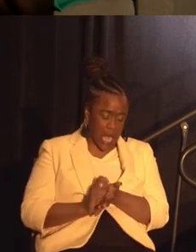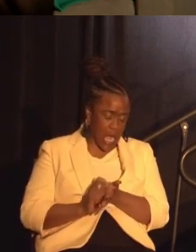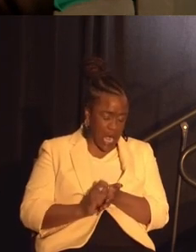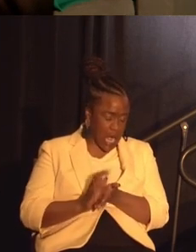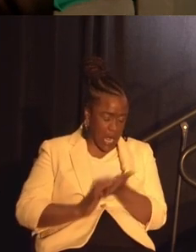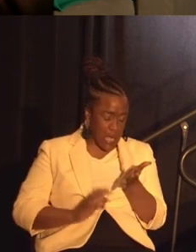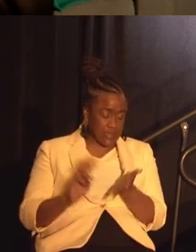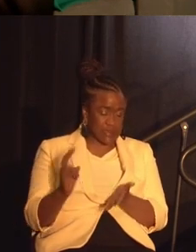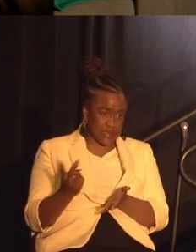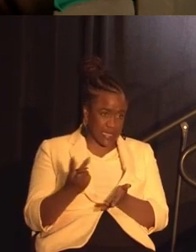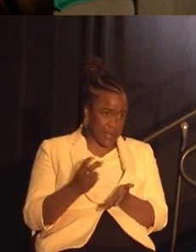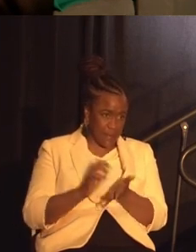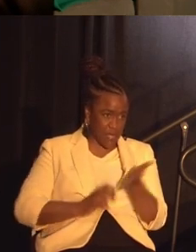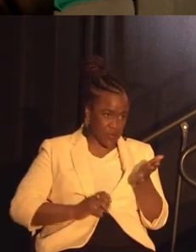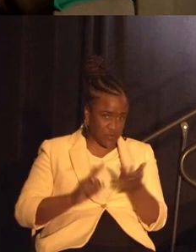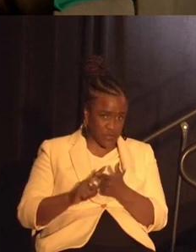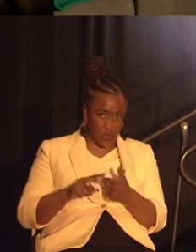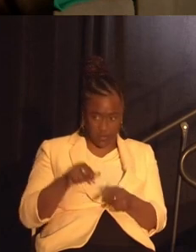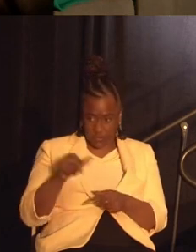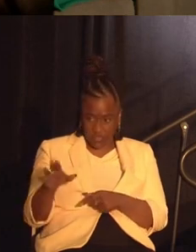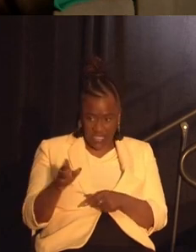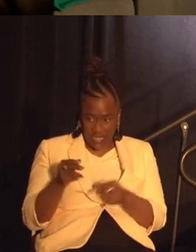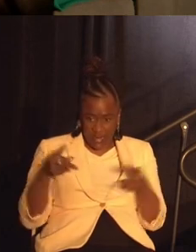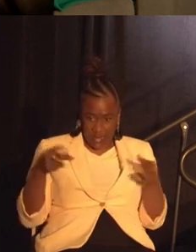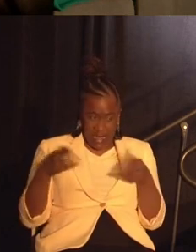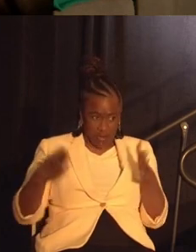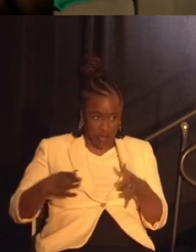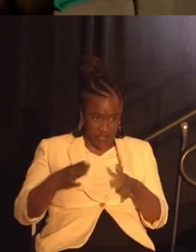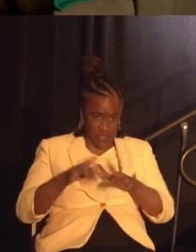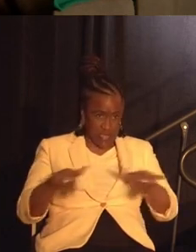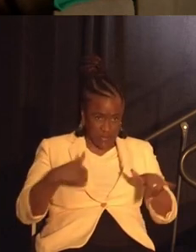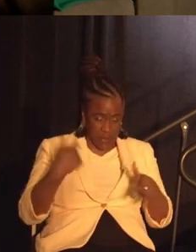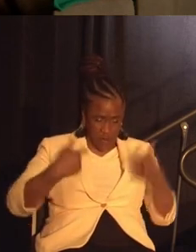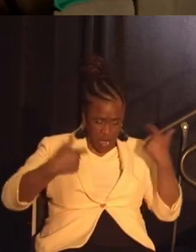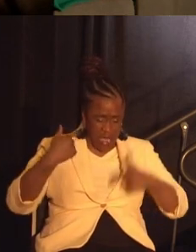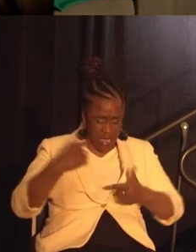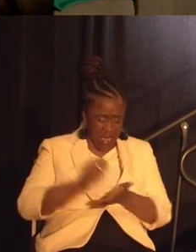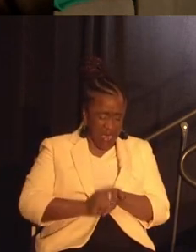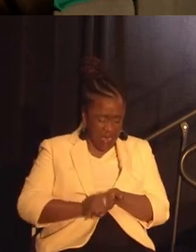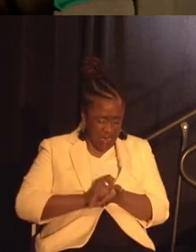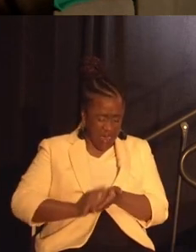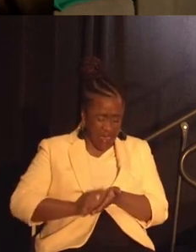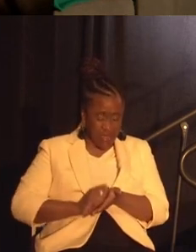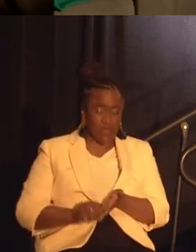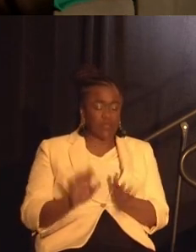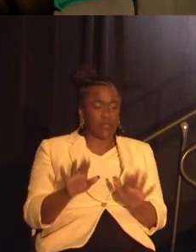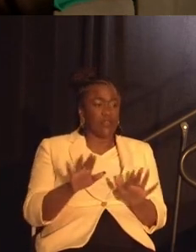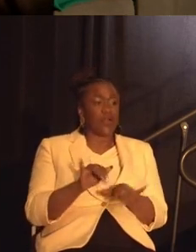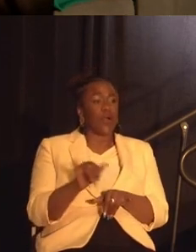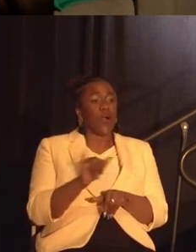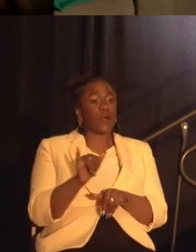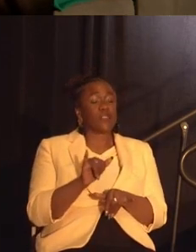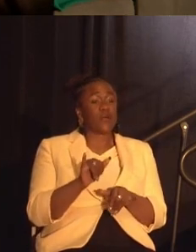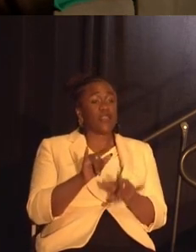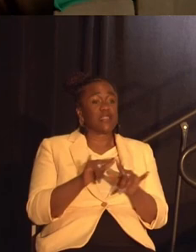manuscript directly to my editor while crying. But also, as I'm